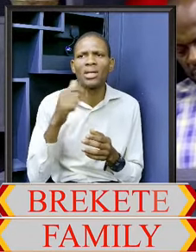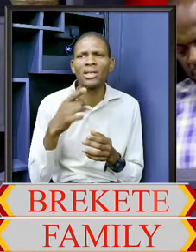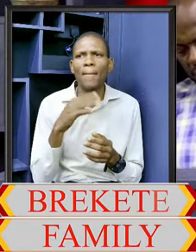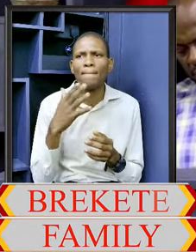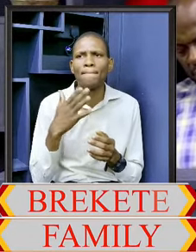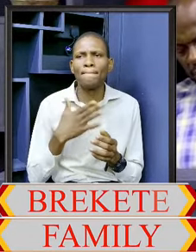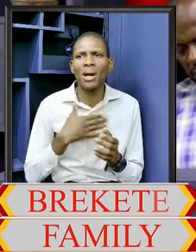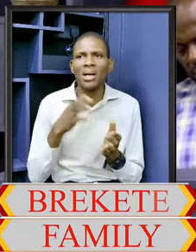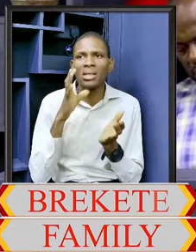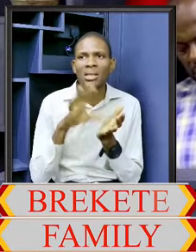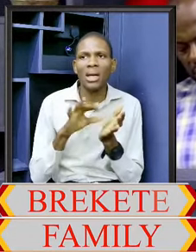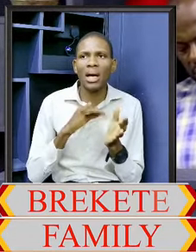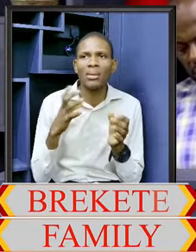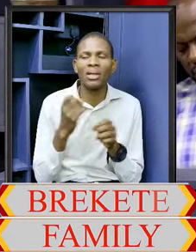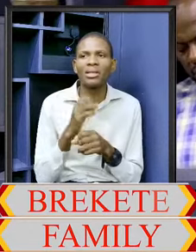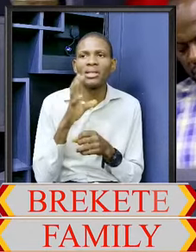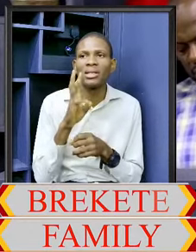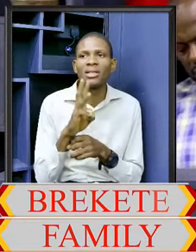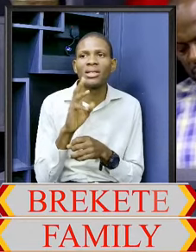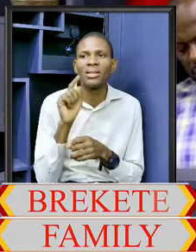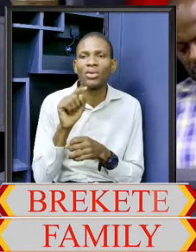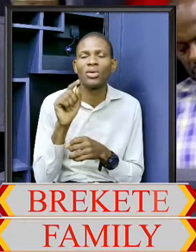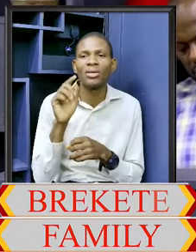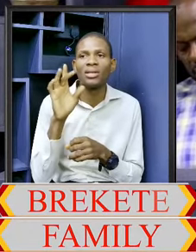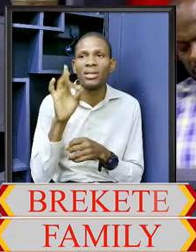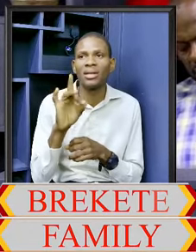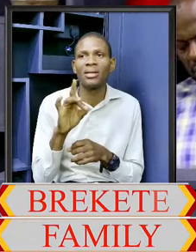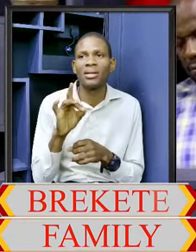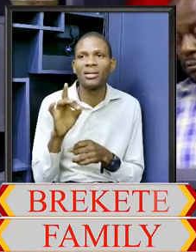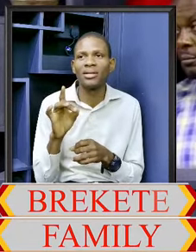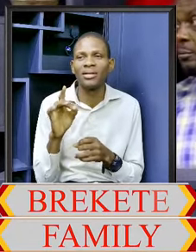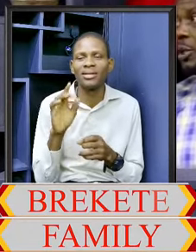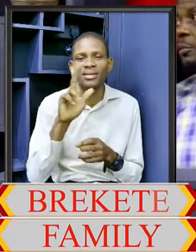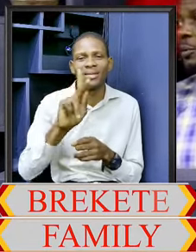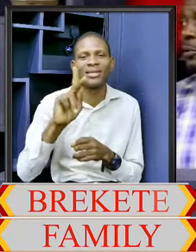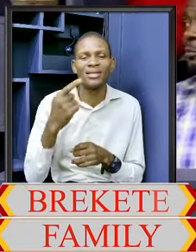And my chicken, I'm getting 6.87 kg. Now goat?